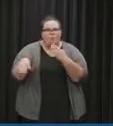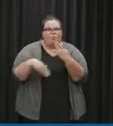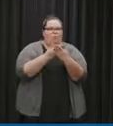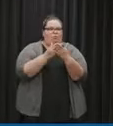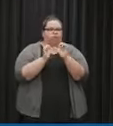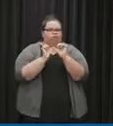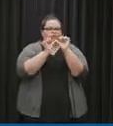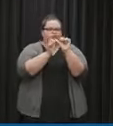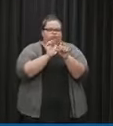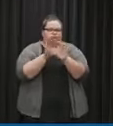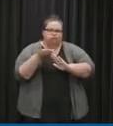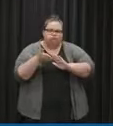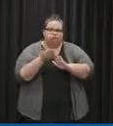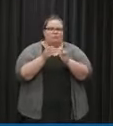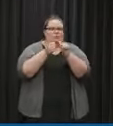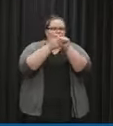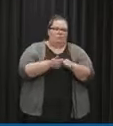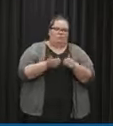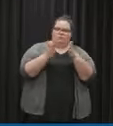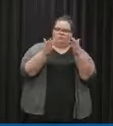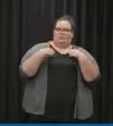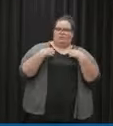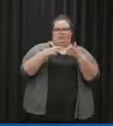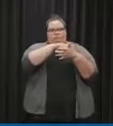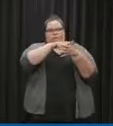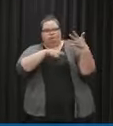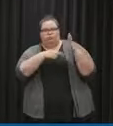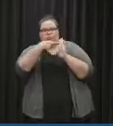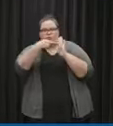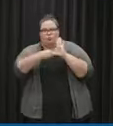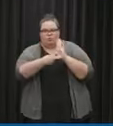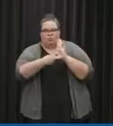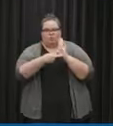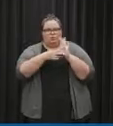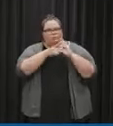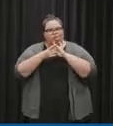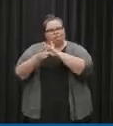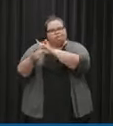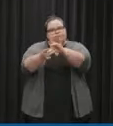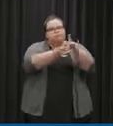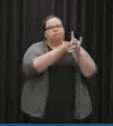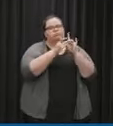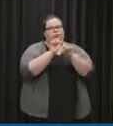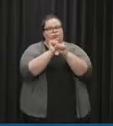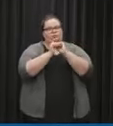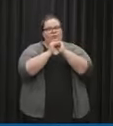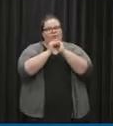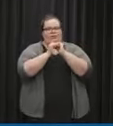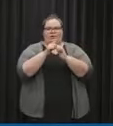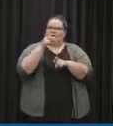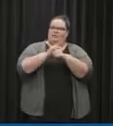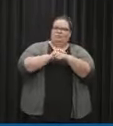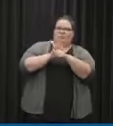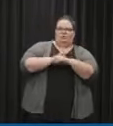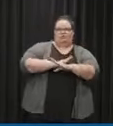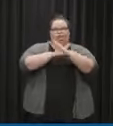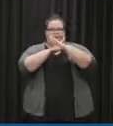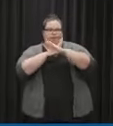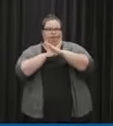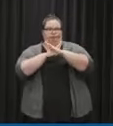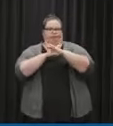in this pandemic in terms of following public health advice, because we have a collective responsibility and a collective role to play in how